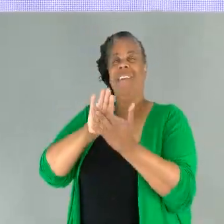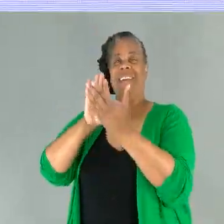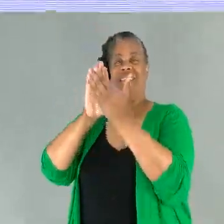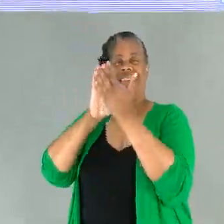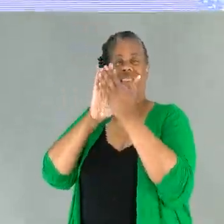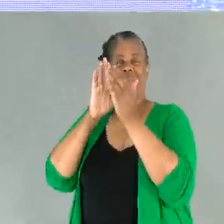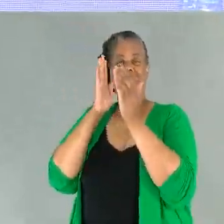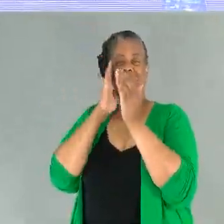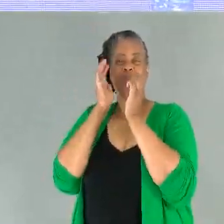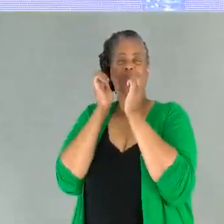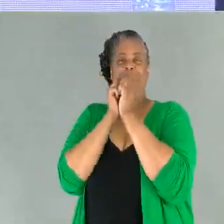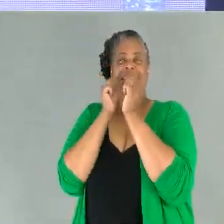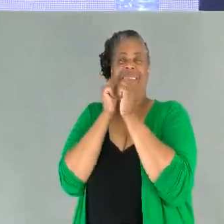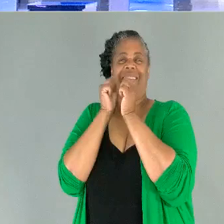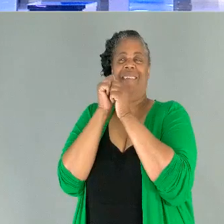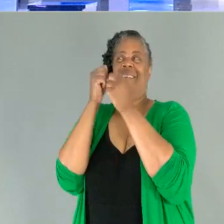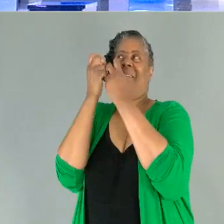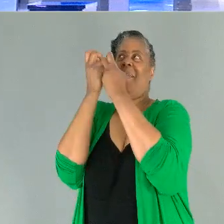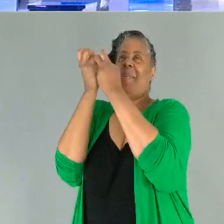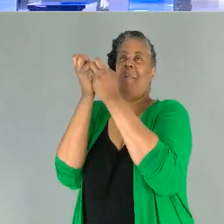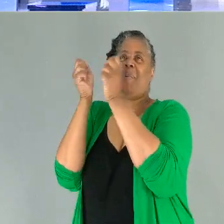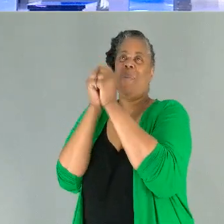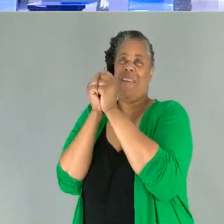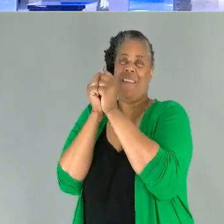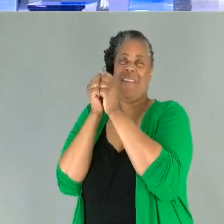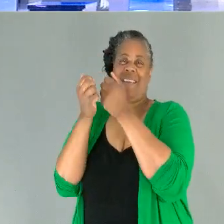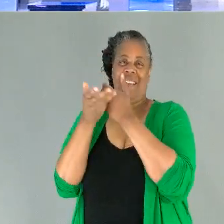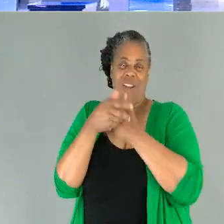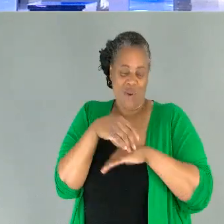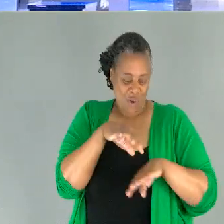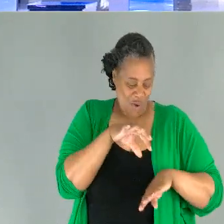and she was in the earth.